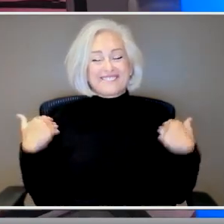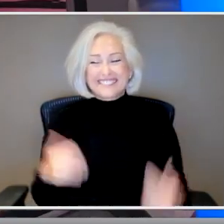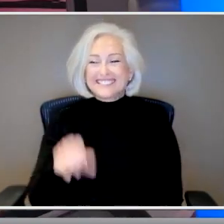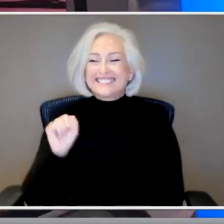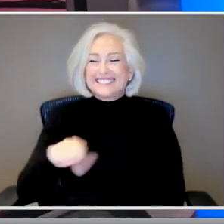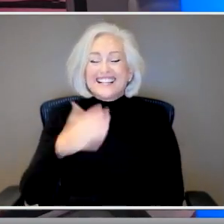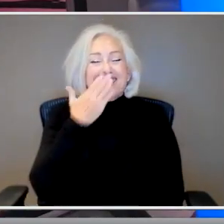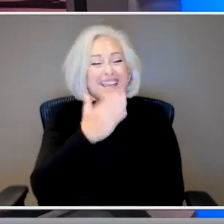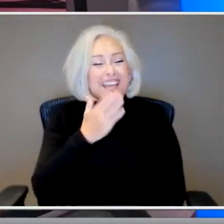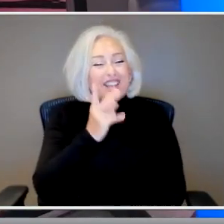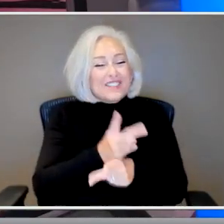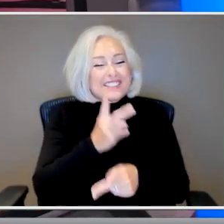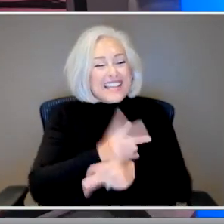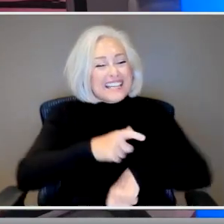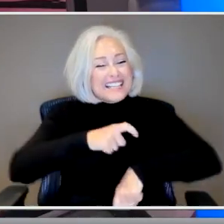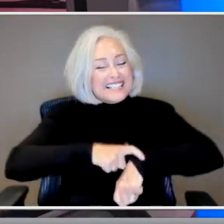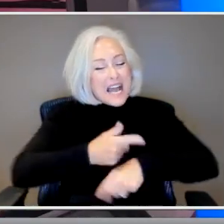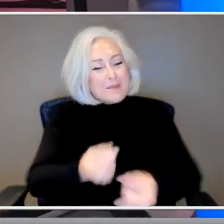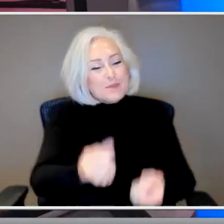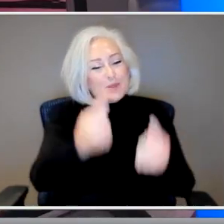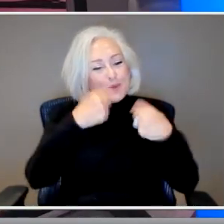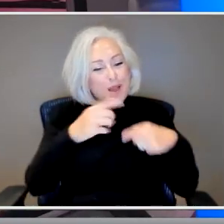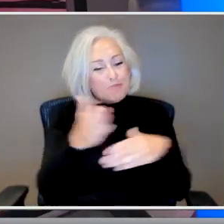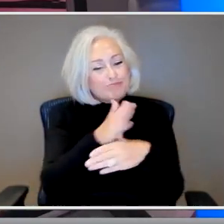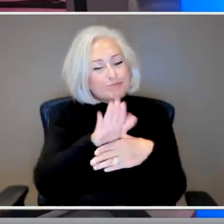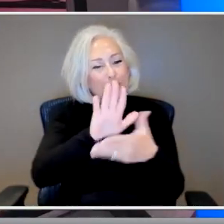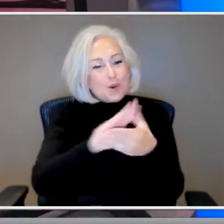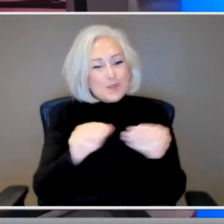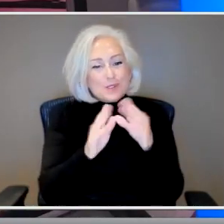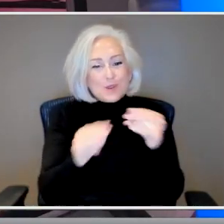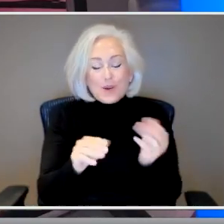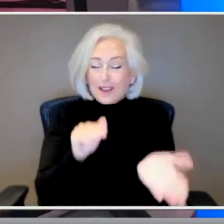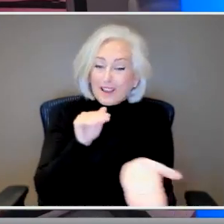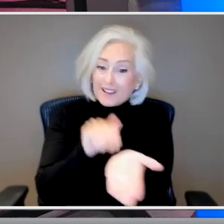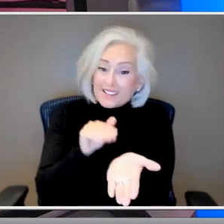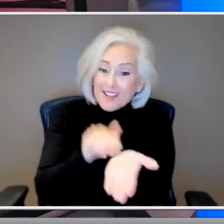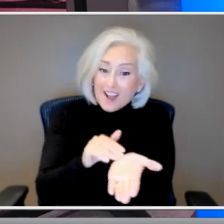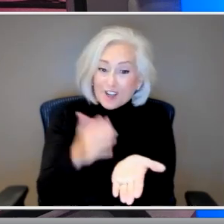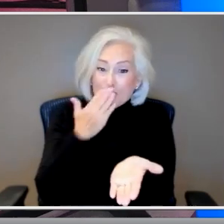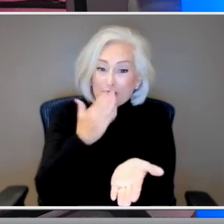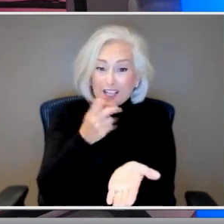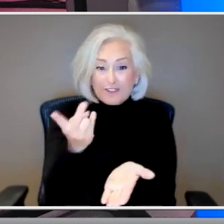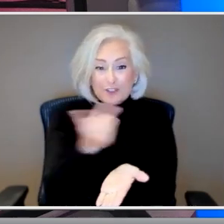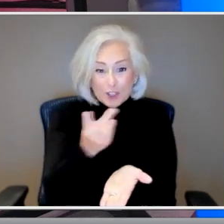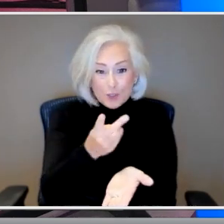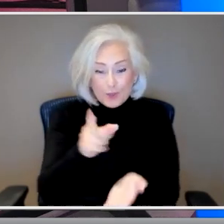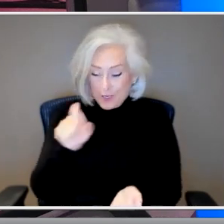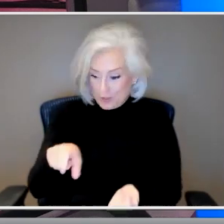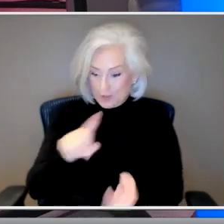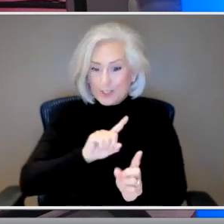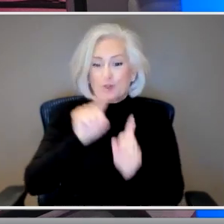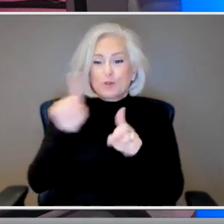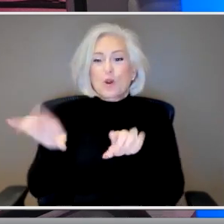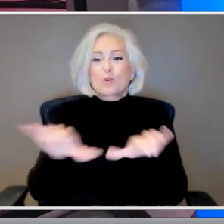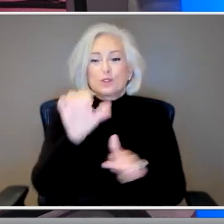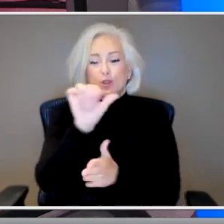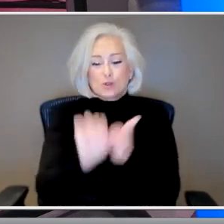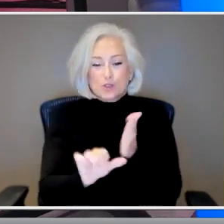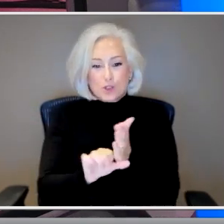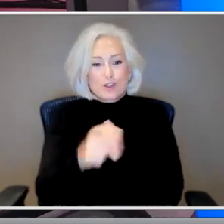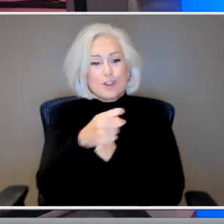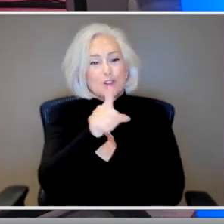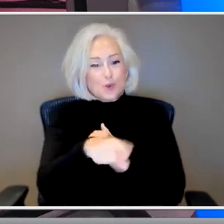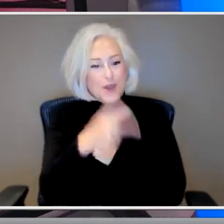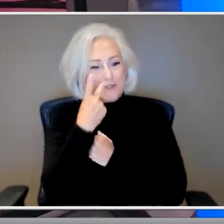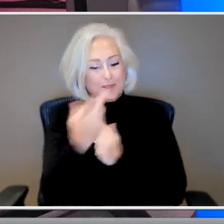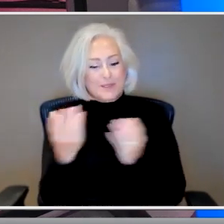time to share your story. And doctors, thank you so much for taking time, because I know you've got to go do a surgery. You have to go see more patients.